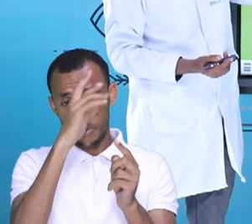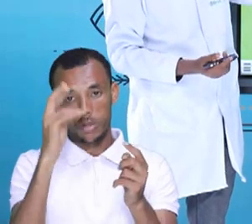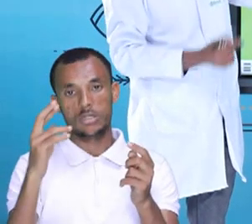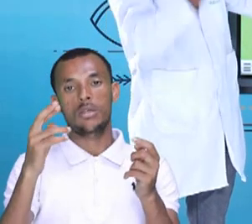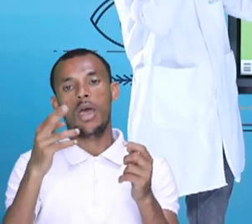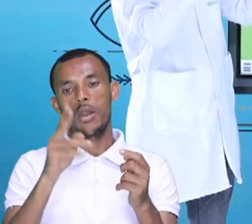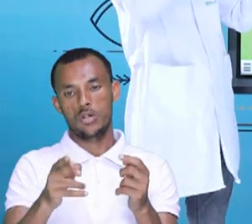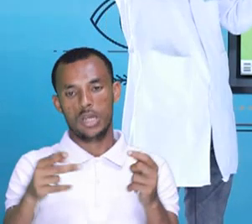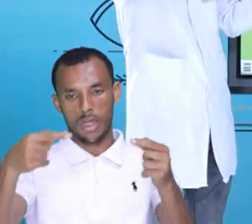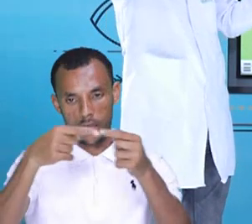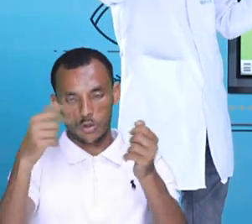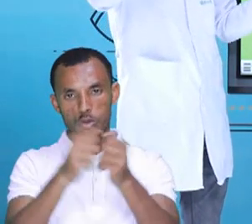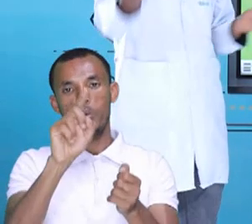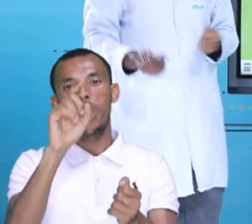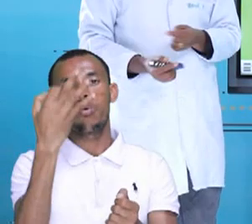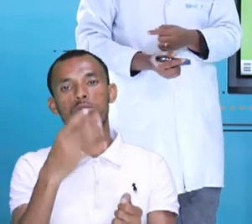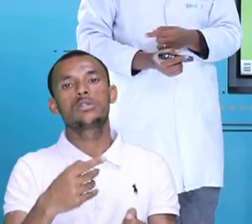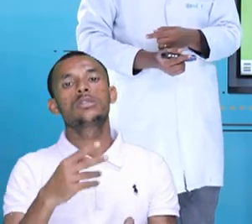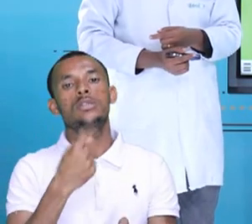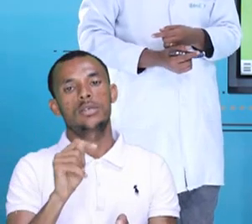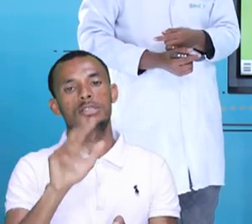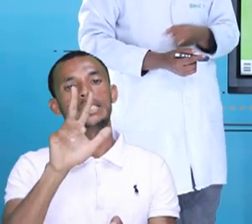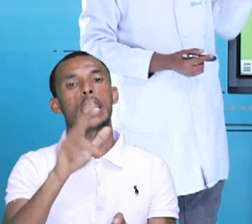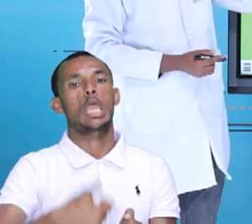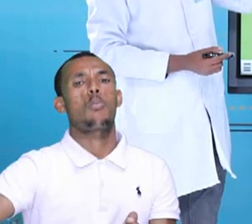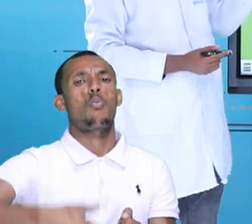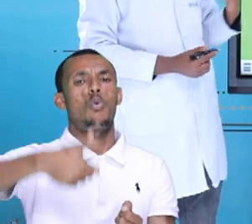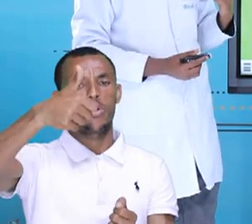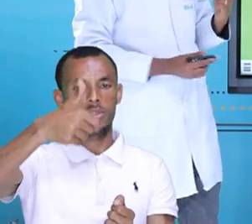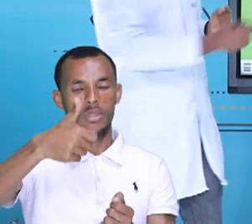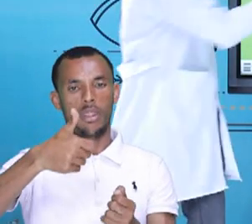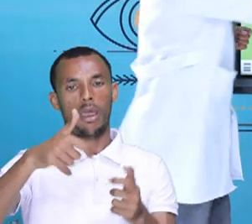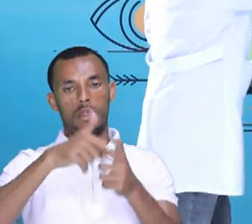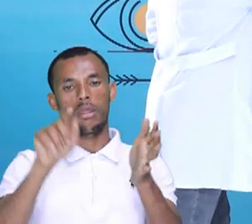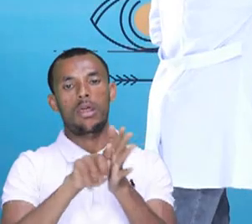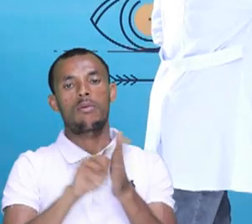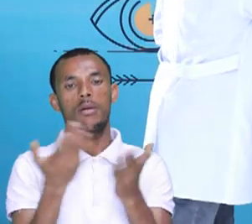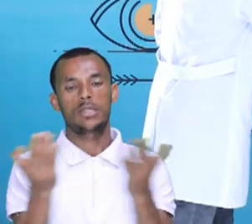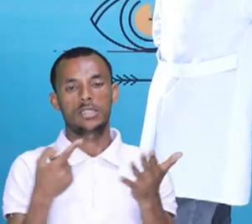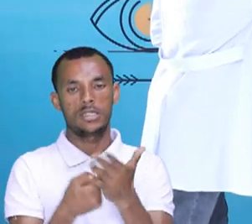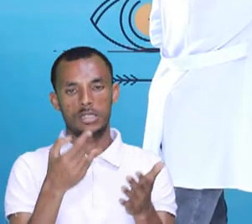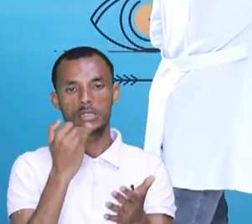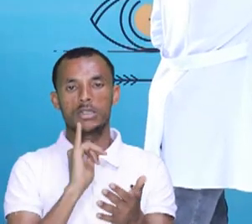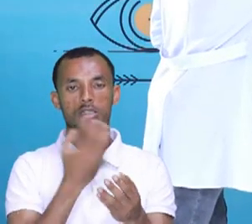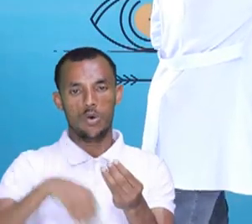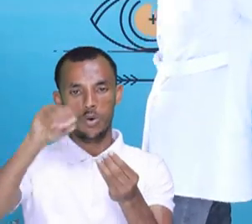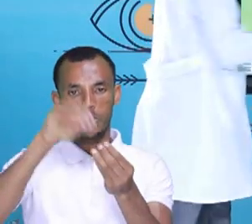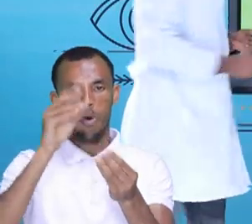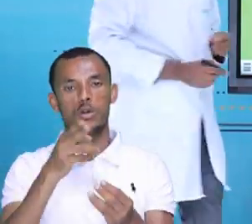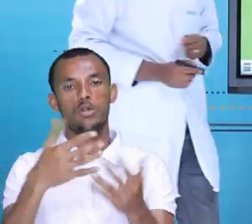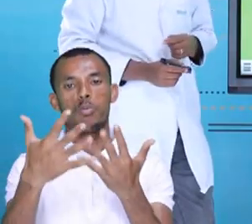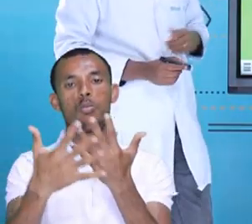Because hydrogen atom is attached to one of the three most electronegative elements. That is fluorine. Again, this is also hydrogen